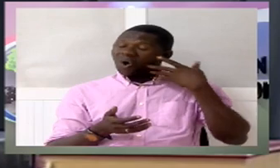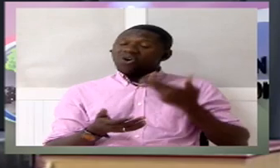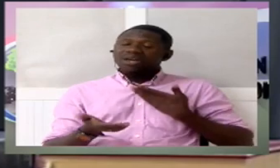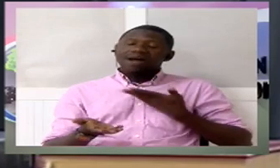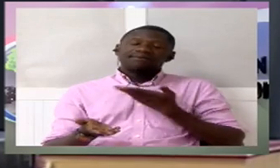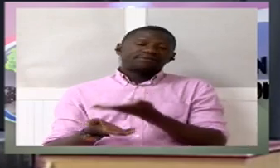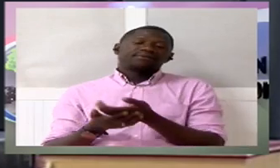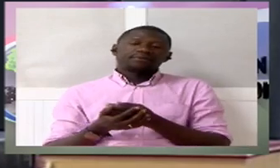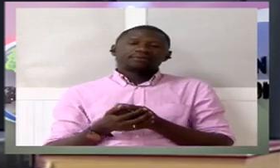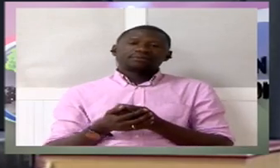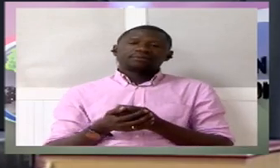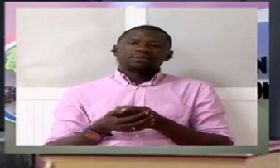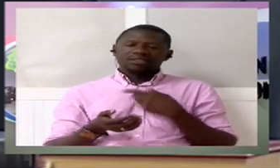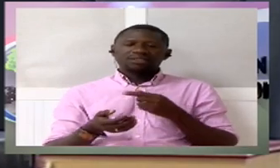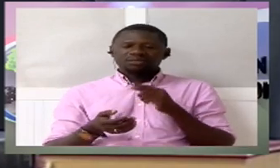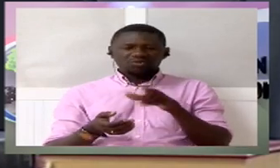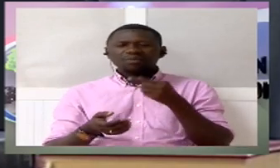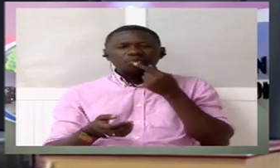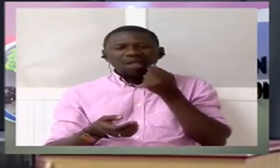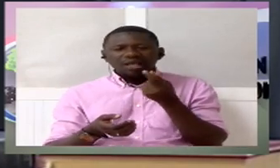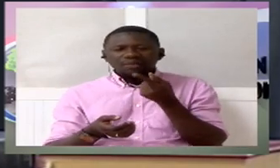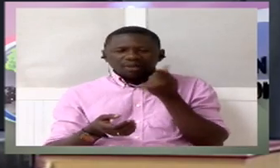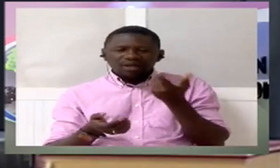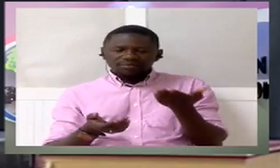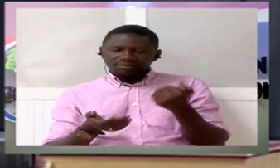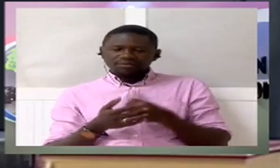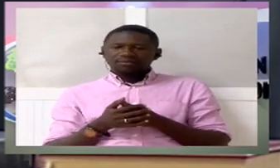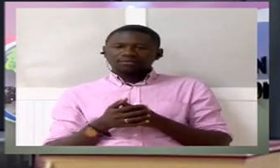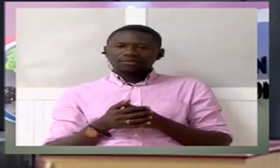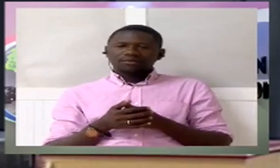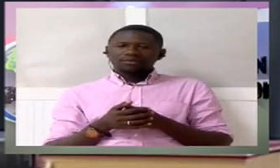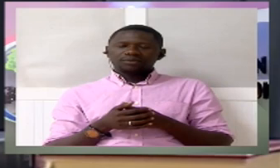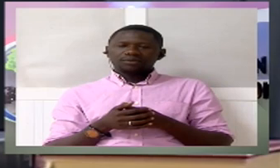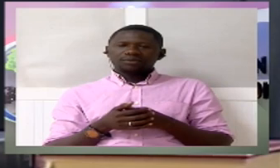warm already. And he said to me,